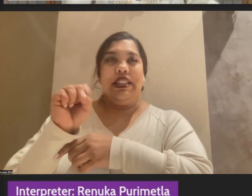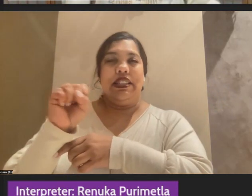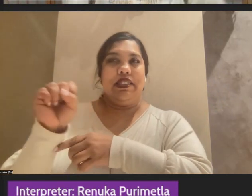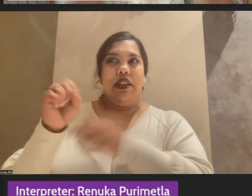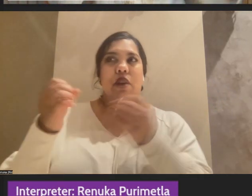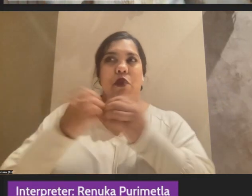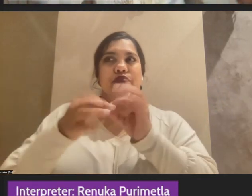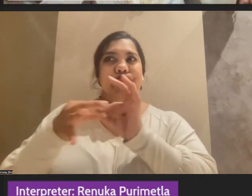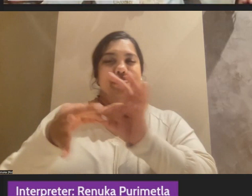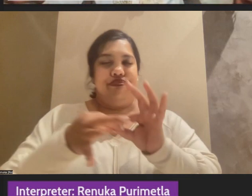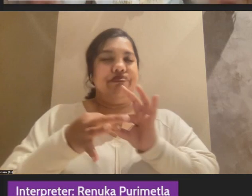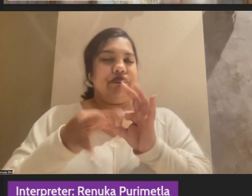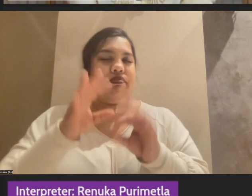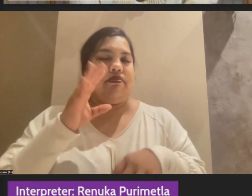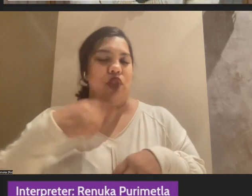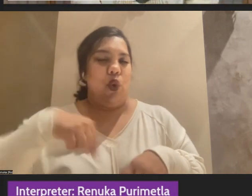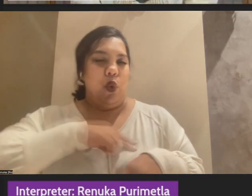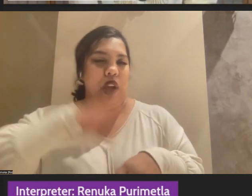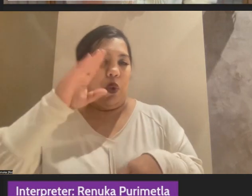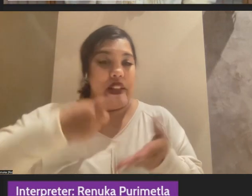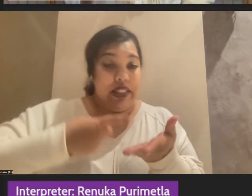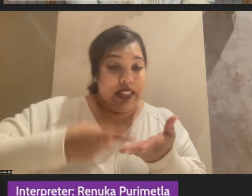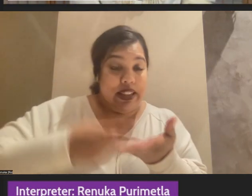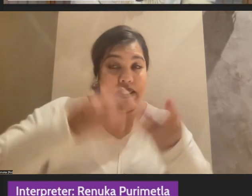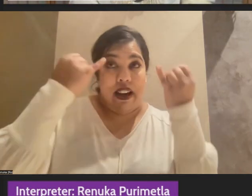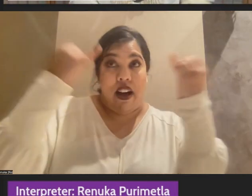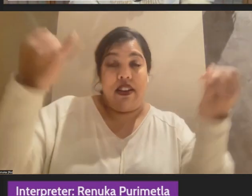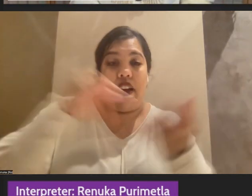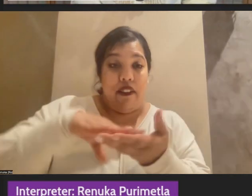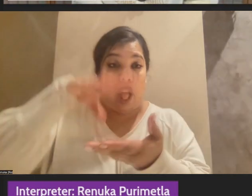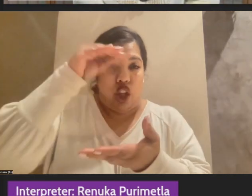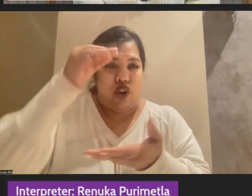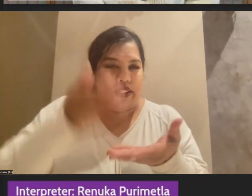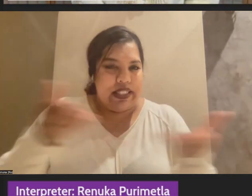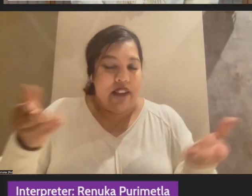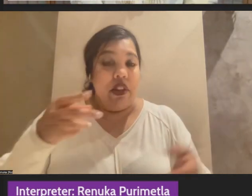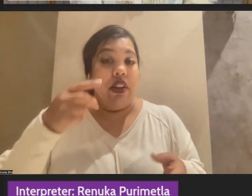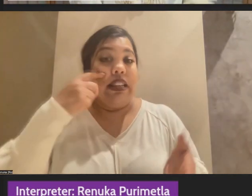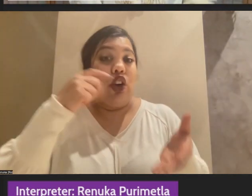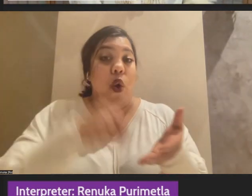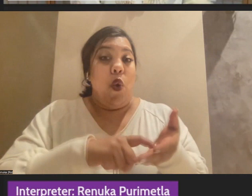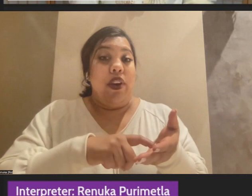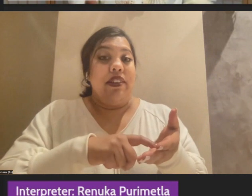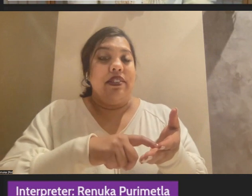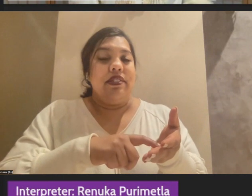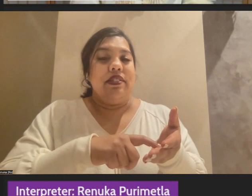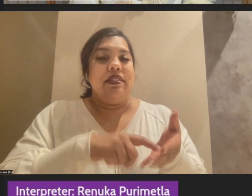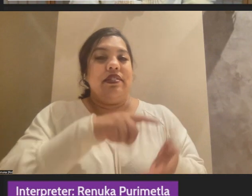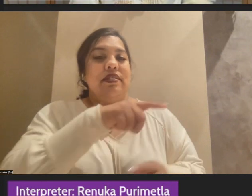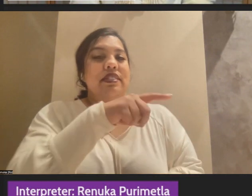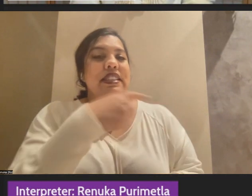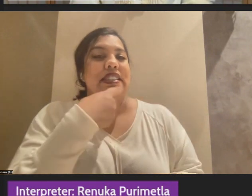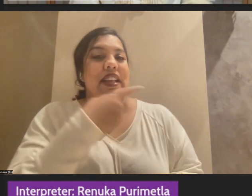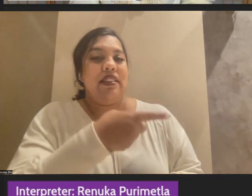whole idea of learning stuff. And you see on the screen where it says, when you get to the top